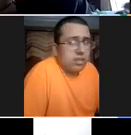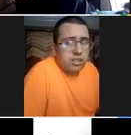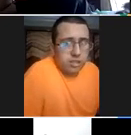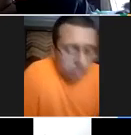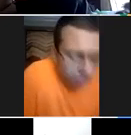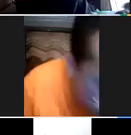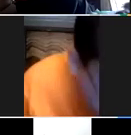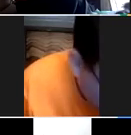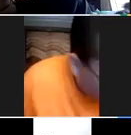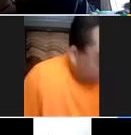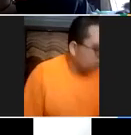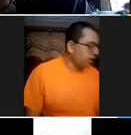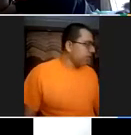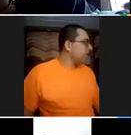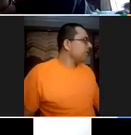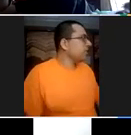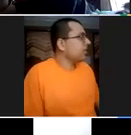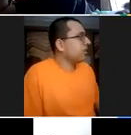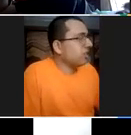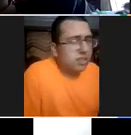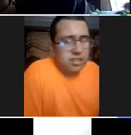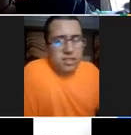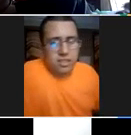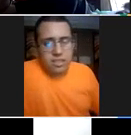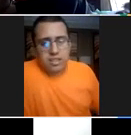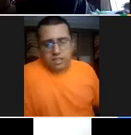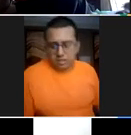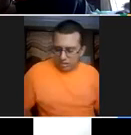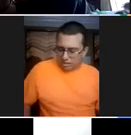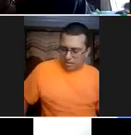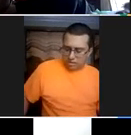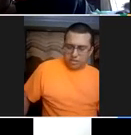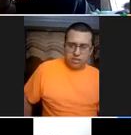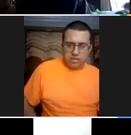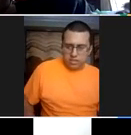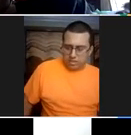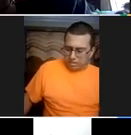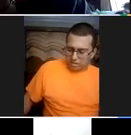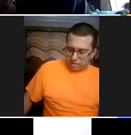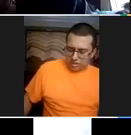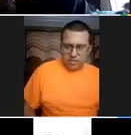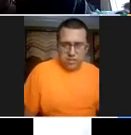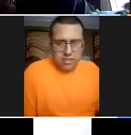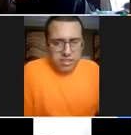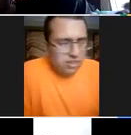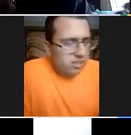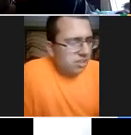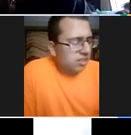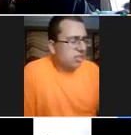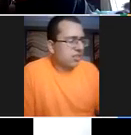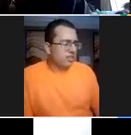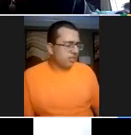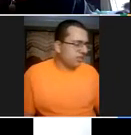And? And their ears are hard of hearing, and their eyes have closed